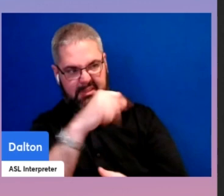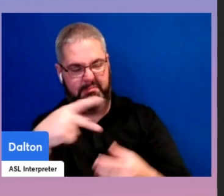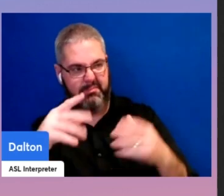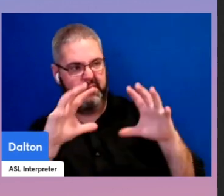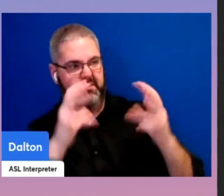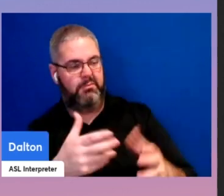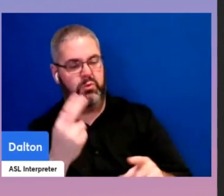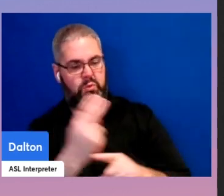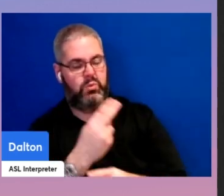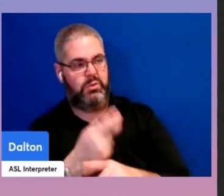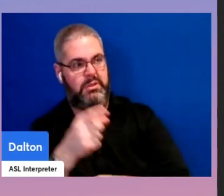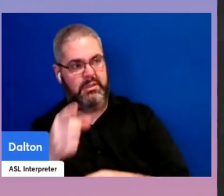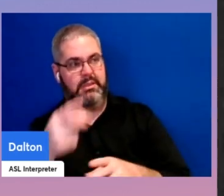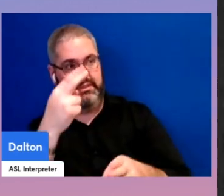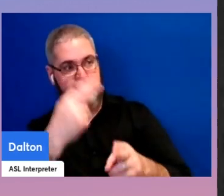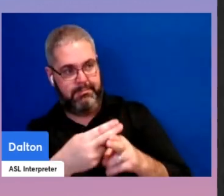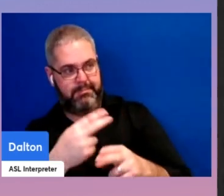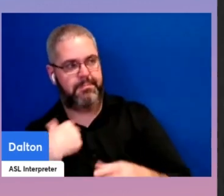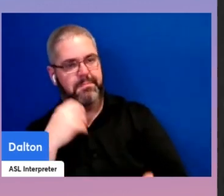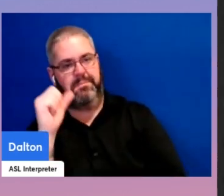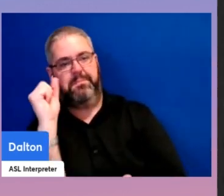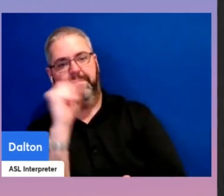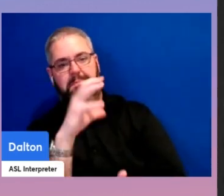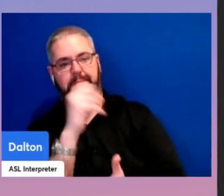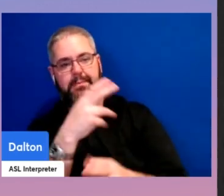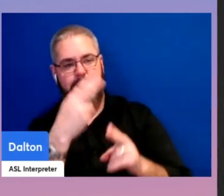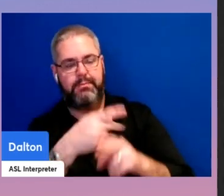name and I will provide them the name that they can use.